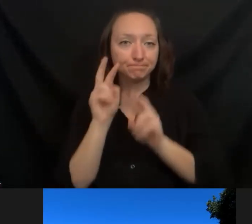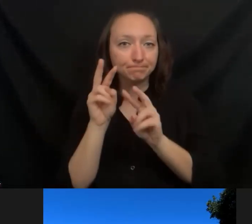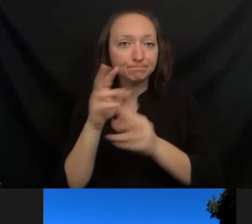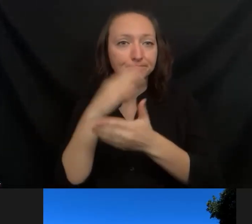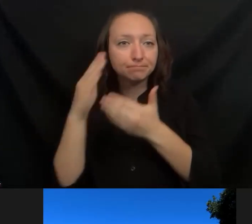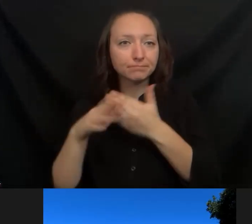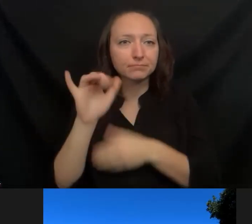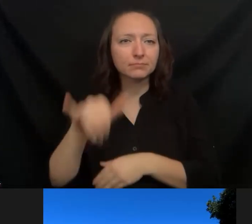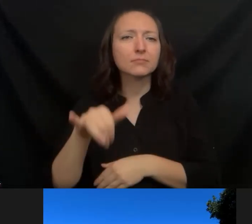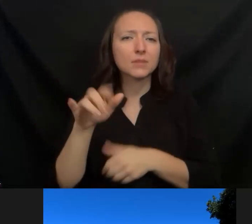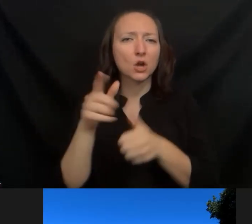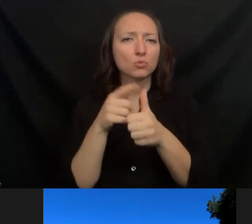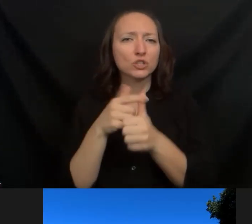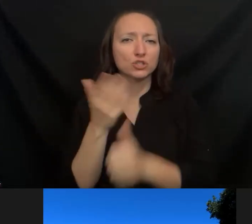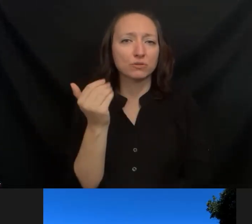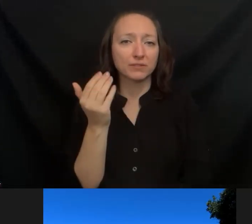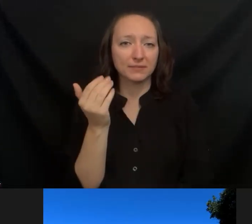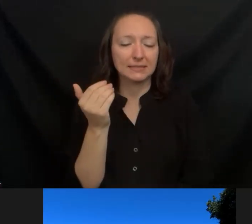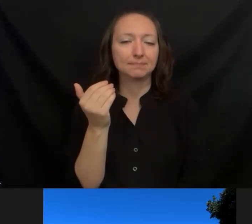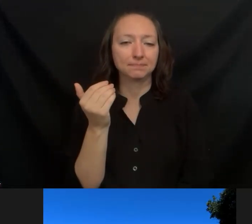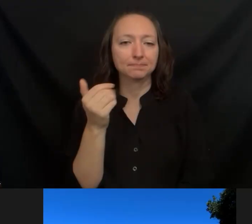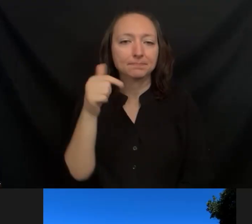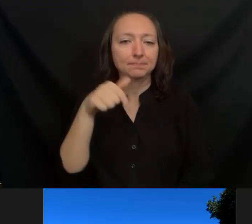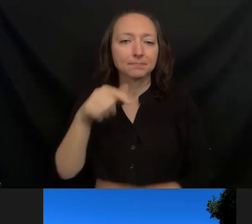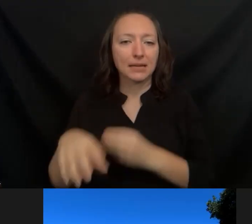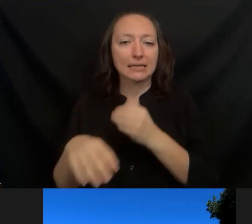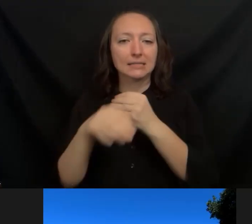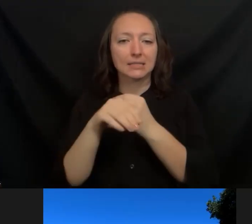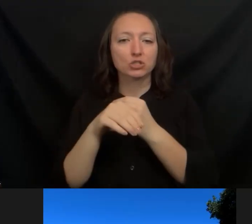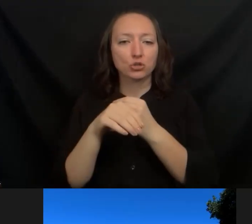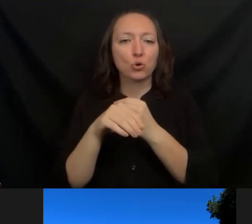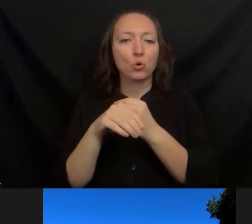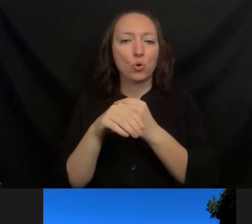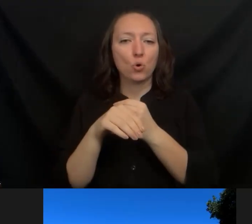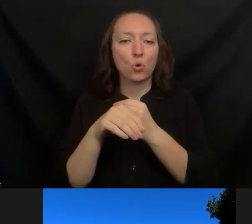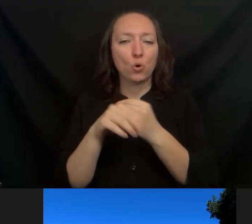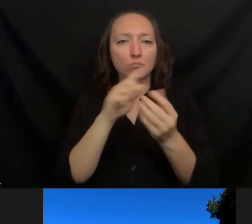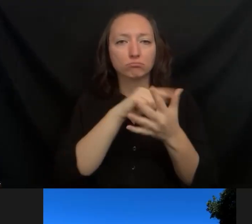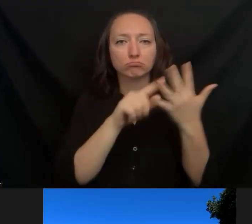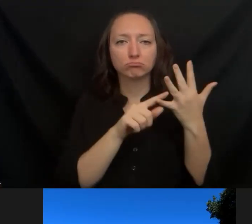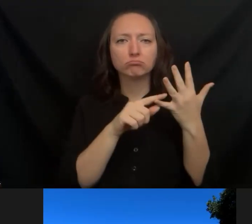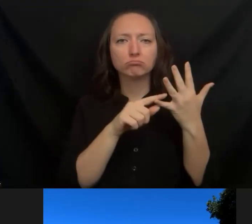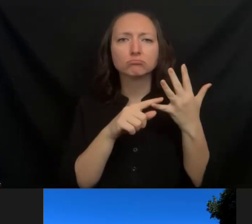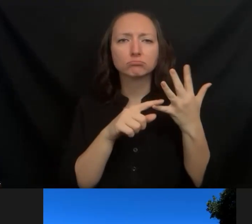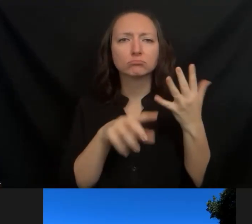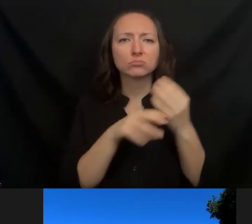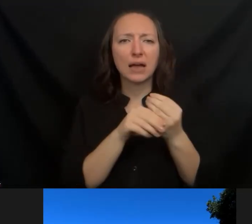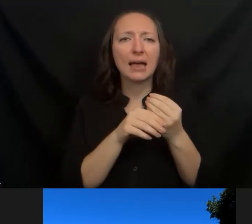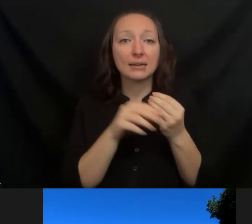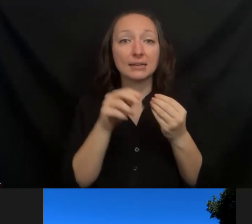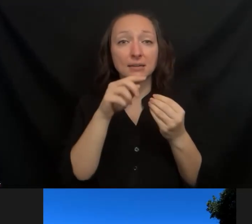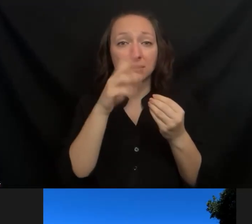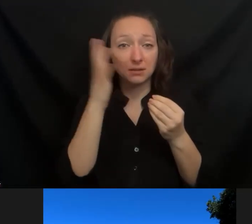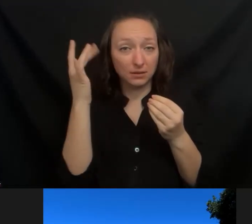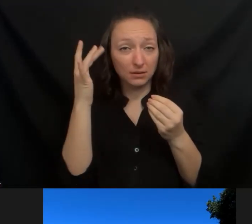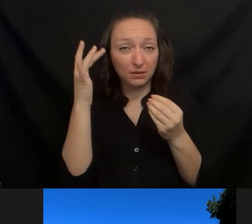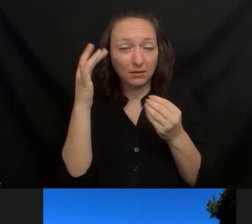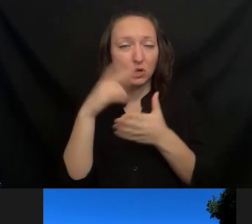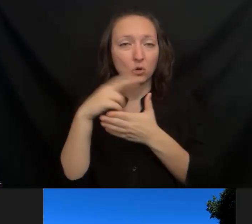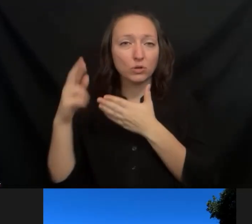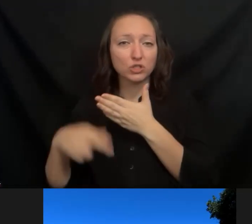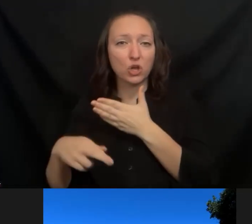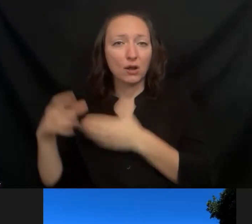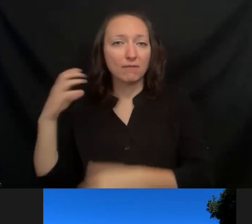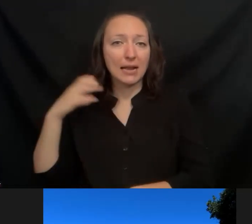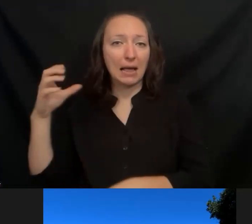15. These additional ones were added, as they often are, as a result of capital work